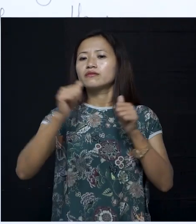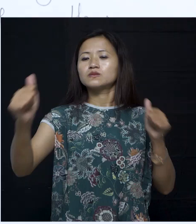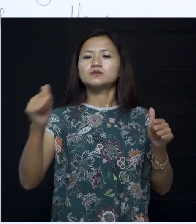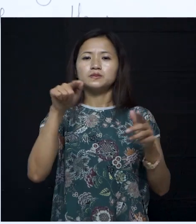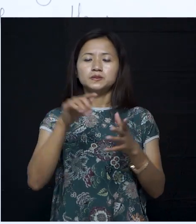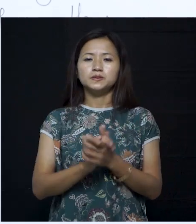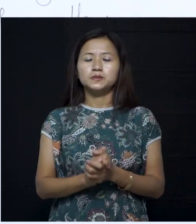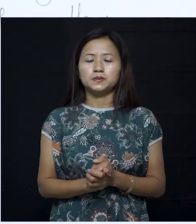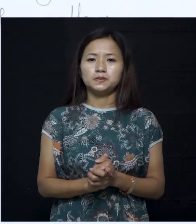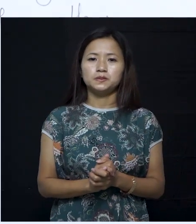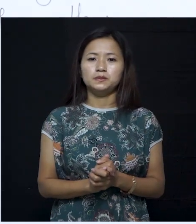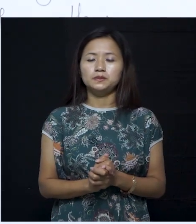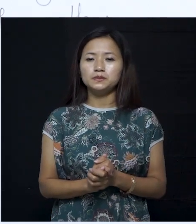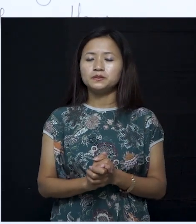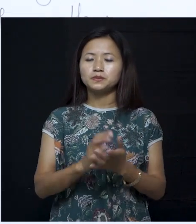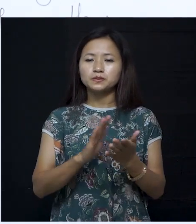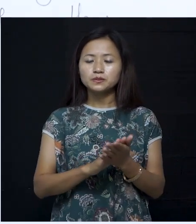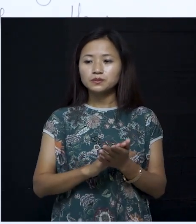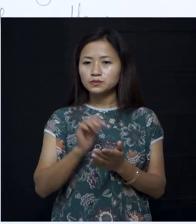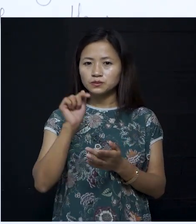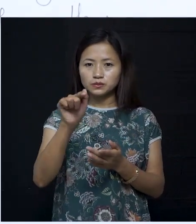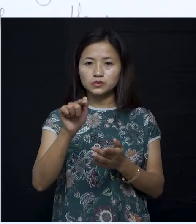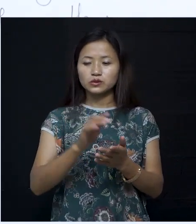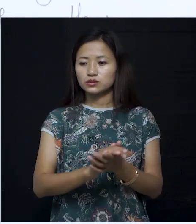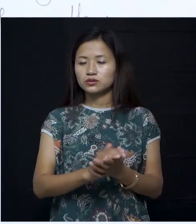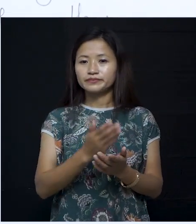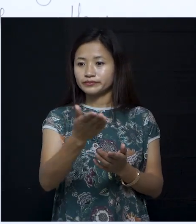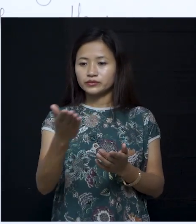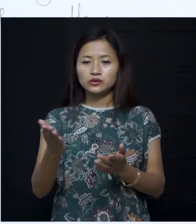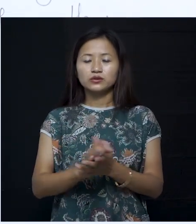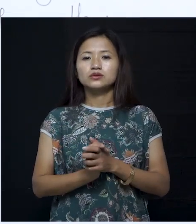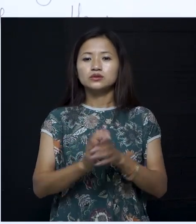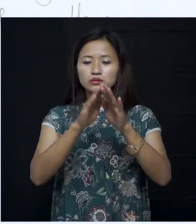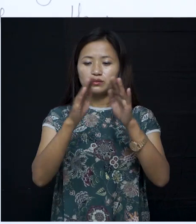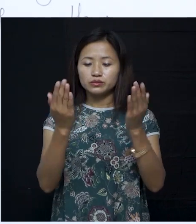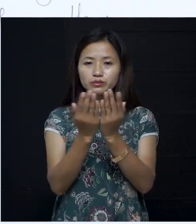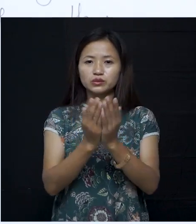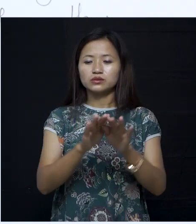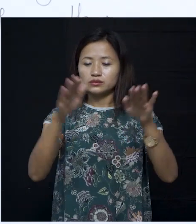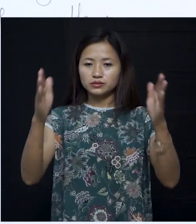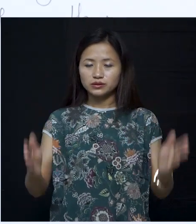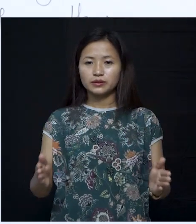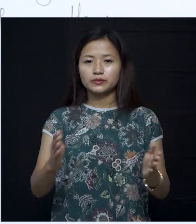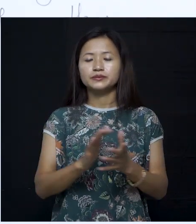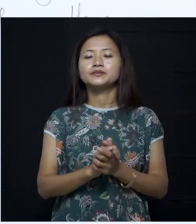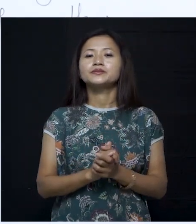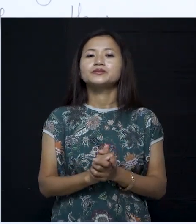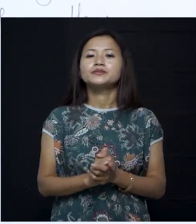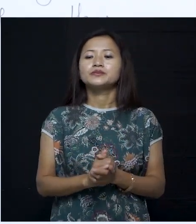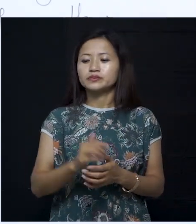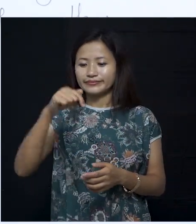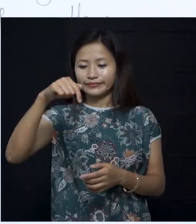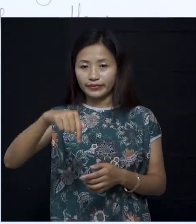That means those books on that table, you have to use that. Or you can even say